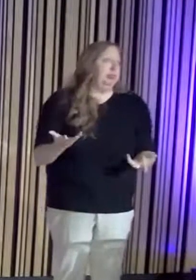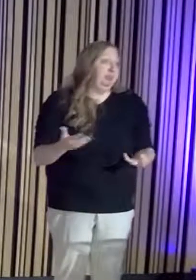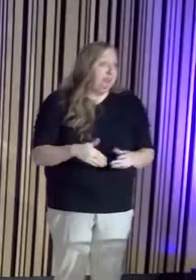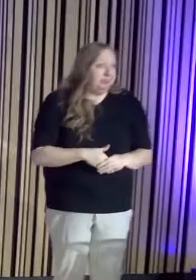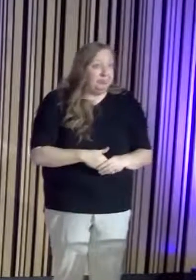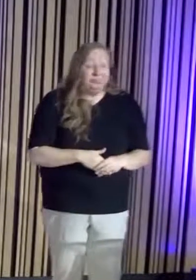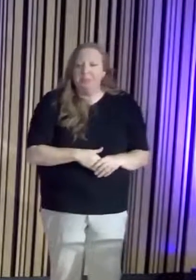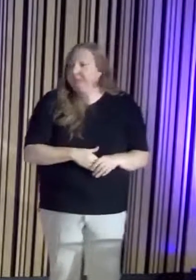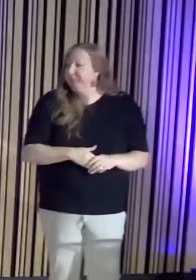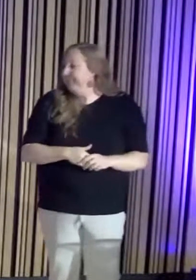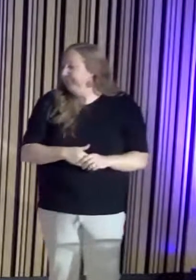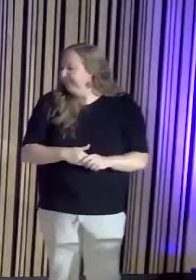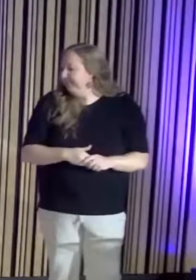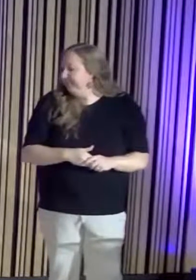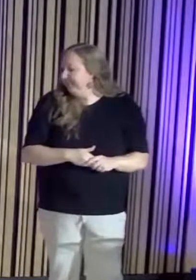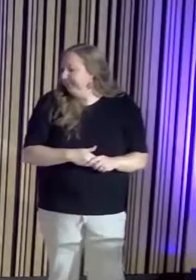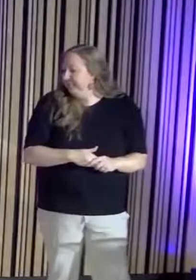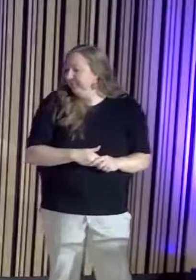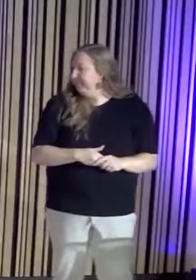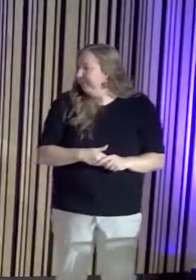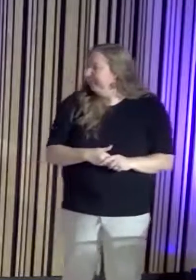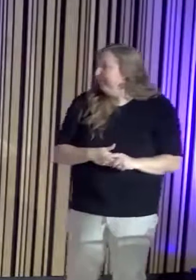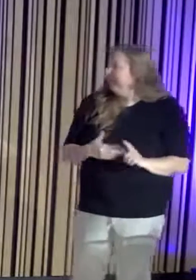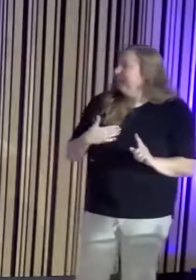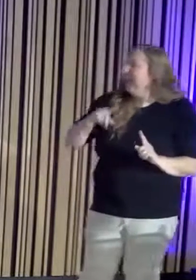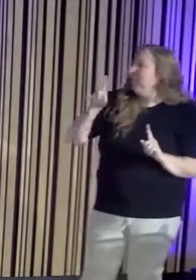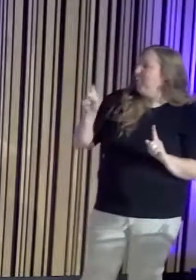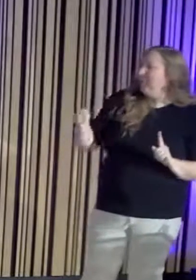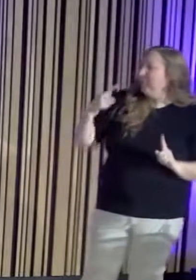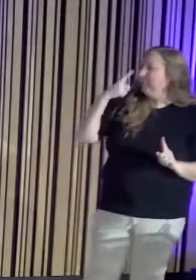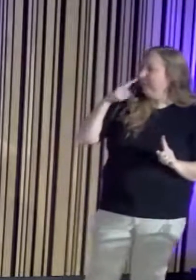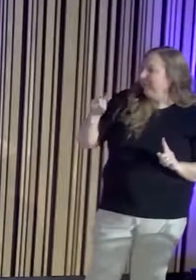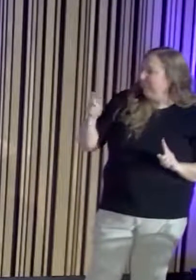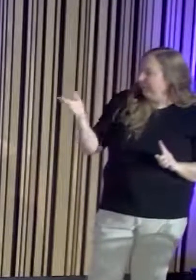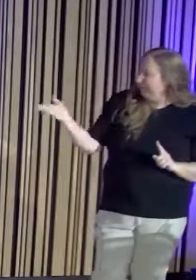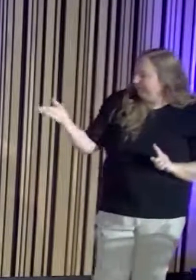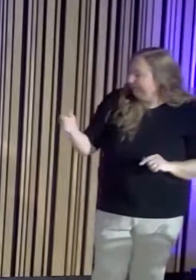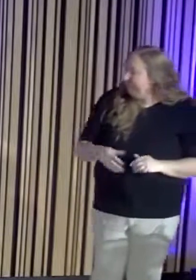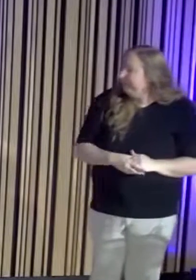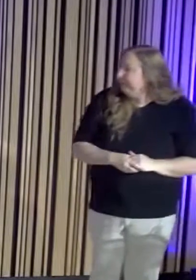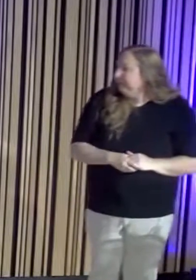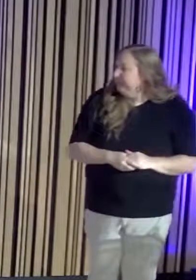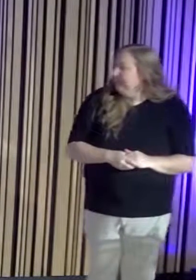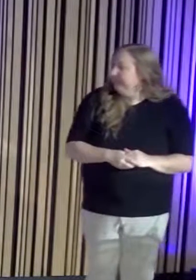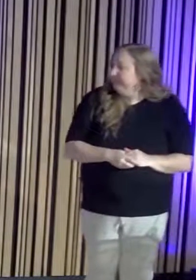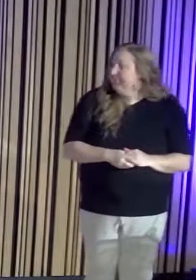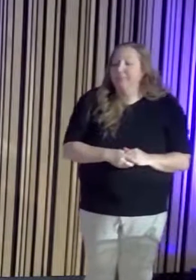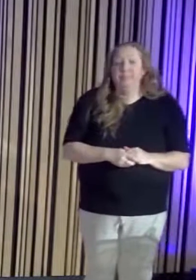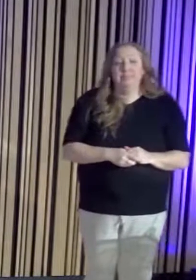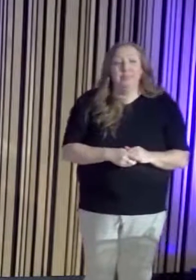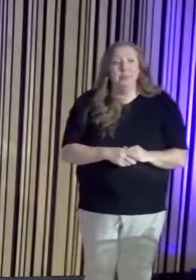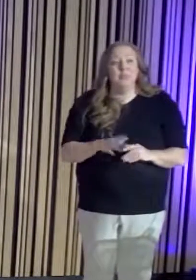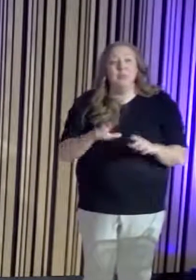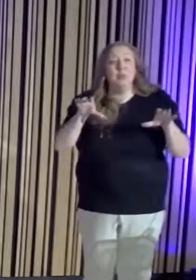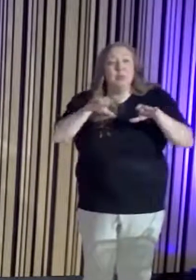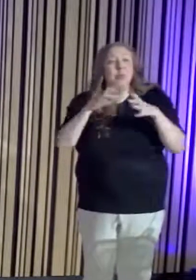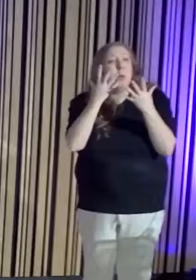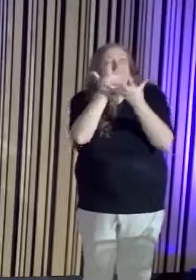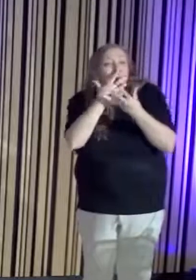Okay, so I had a question actually for you. Mm-hmm. you did these beautiful experiments showing